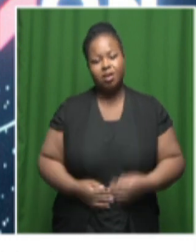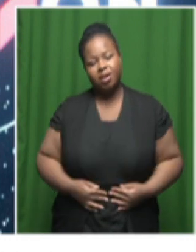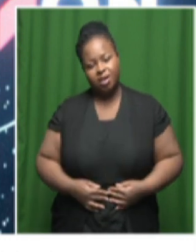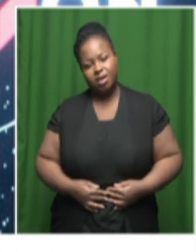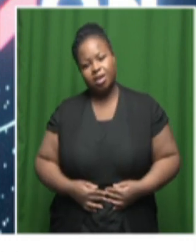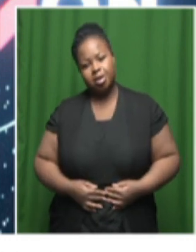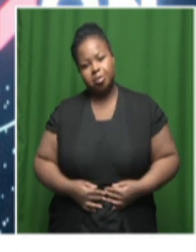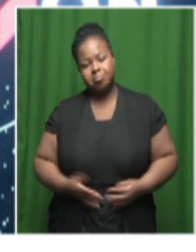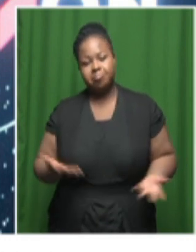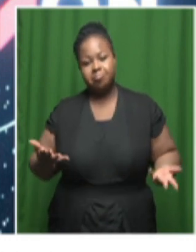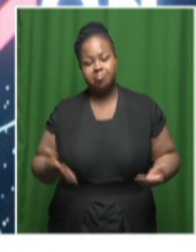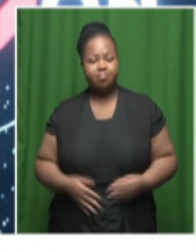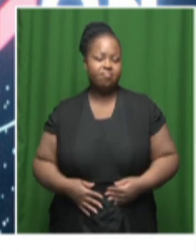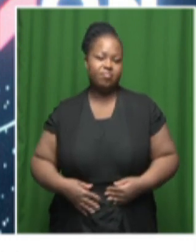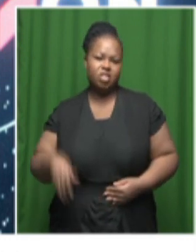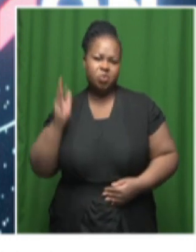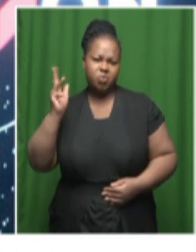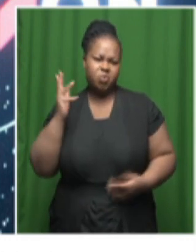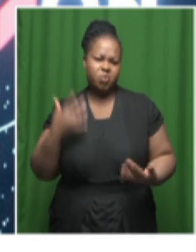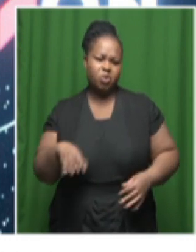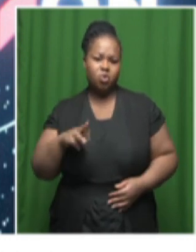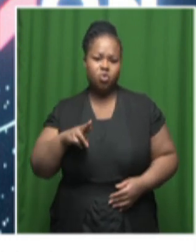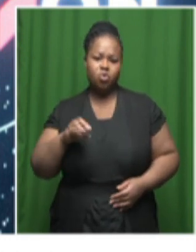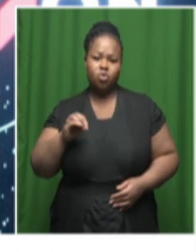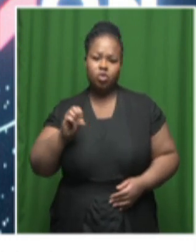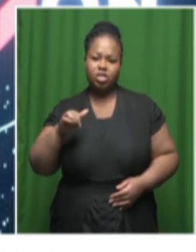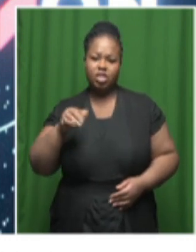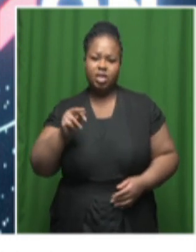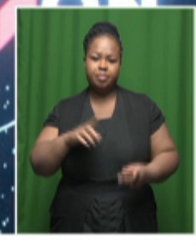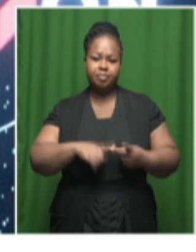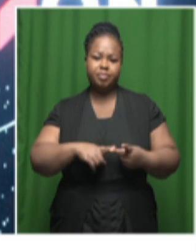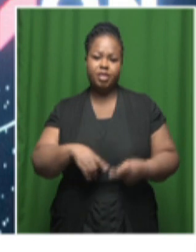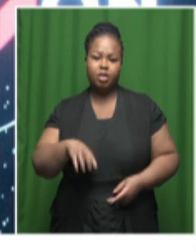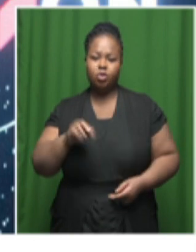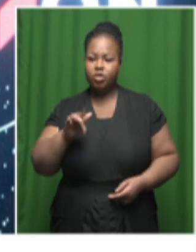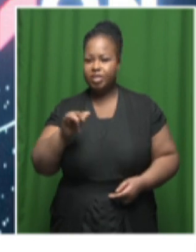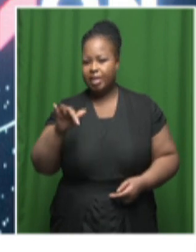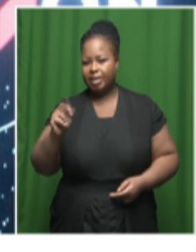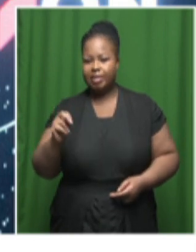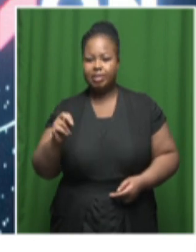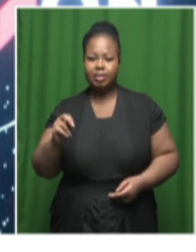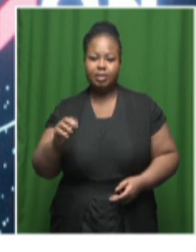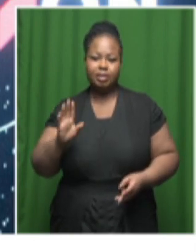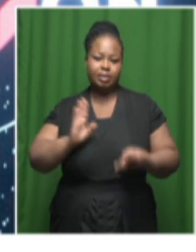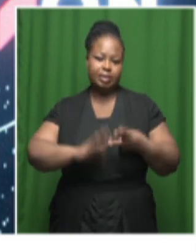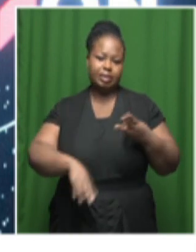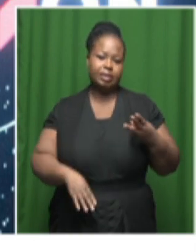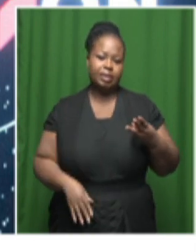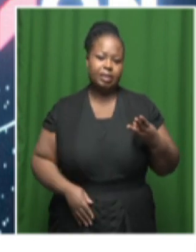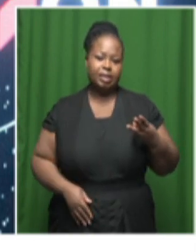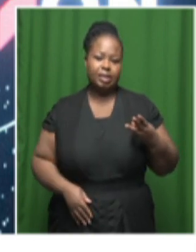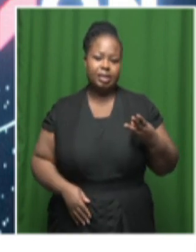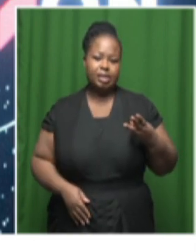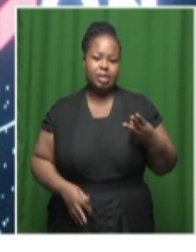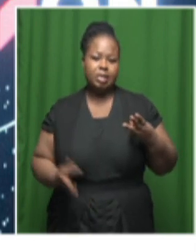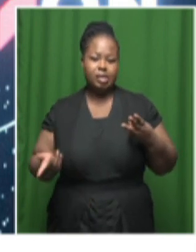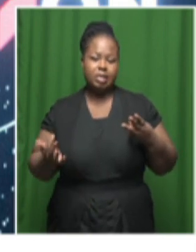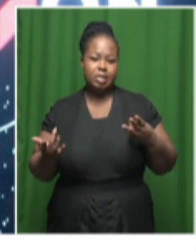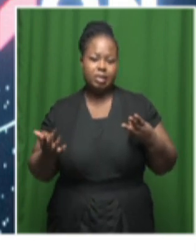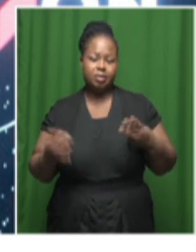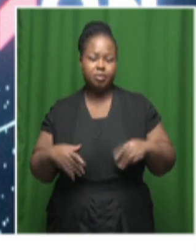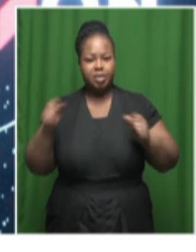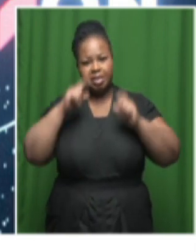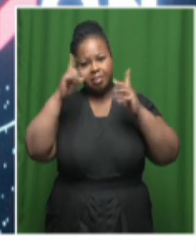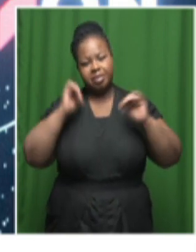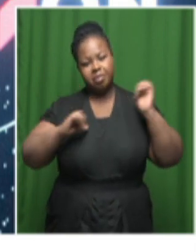We had extraordinary presenters, Rashina Ratnam, Rory Sangtandikiso, and we had